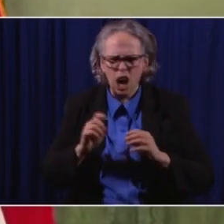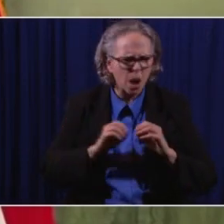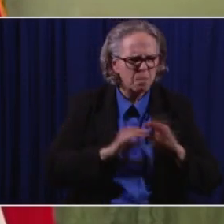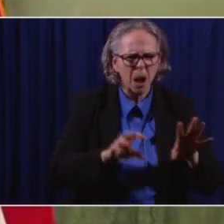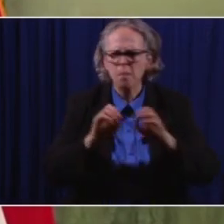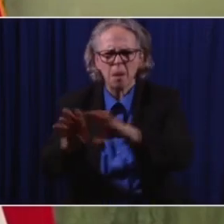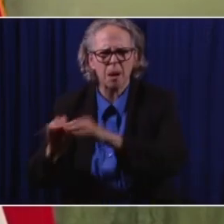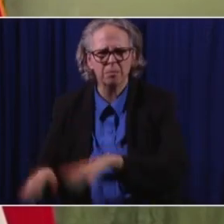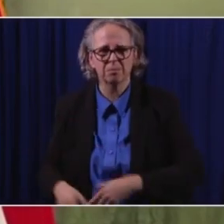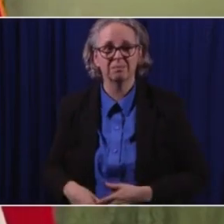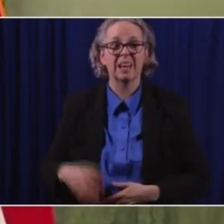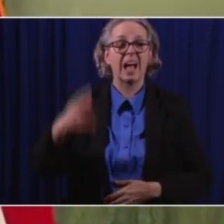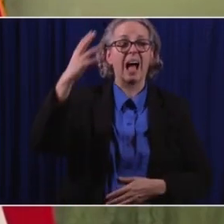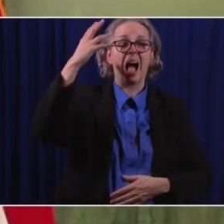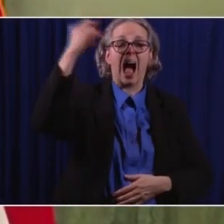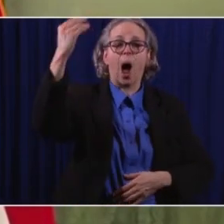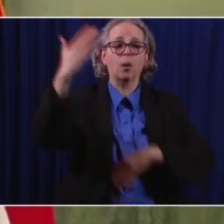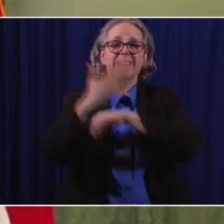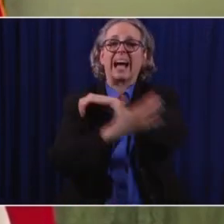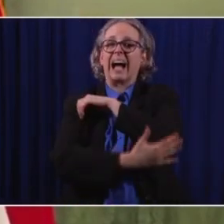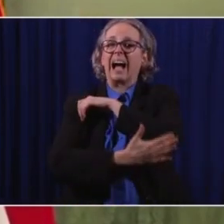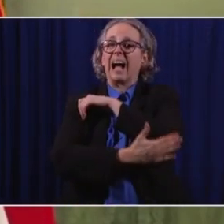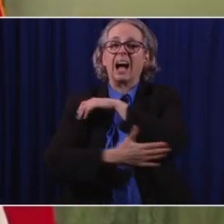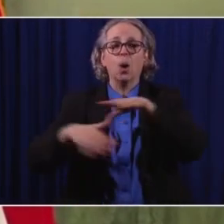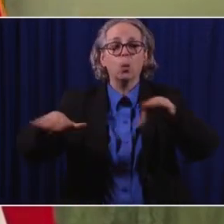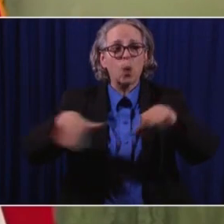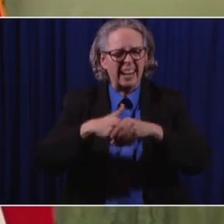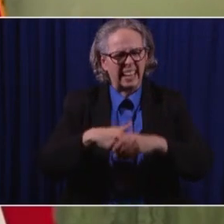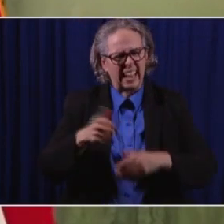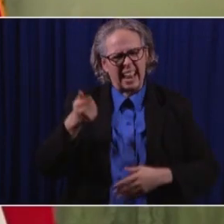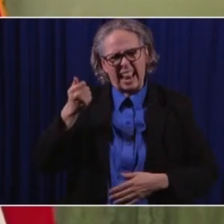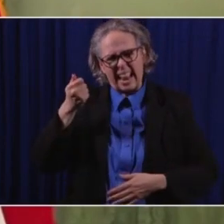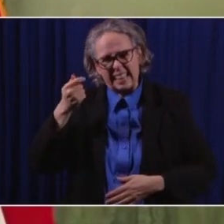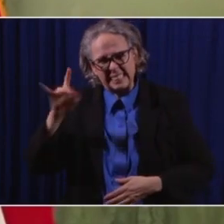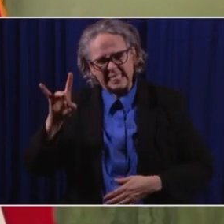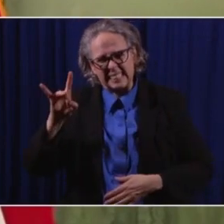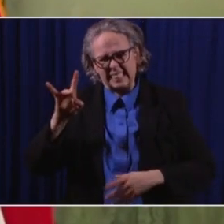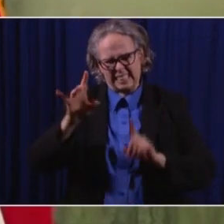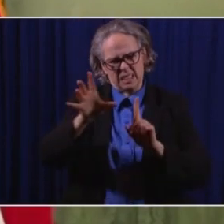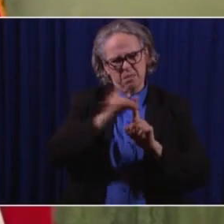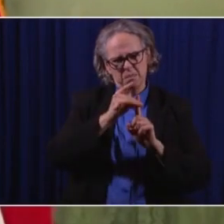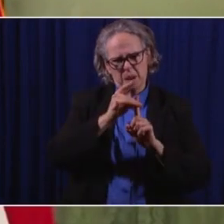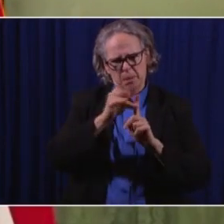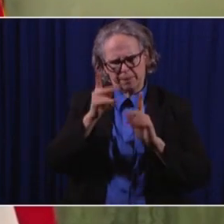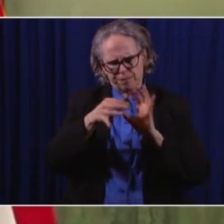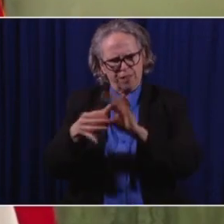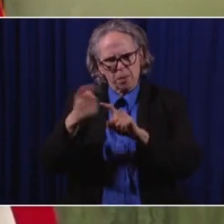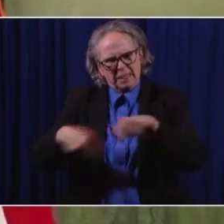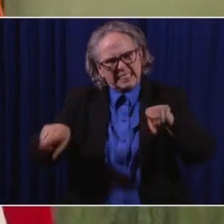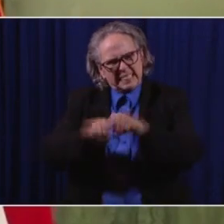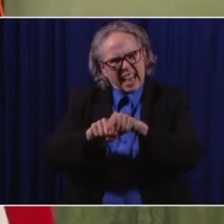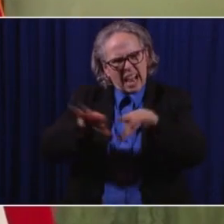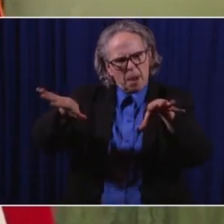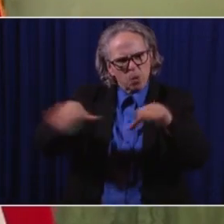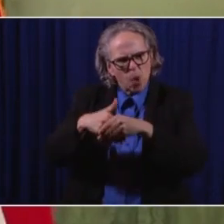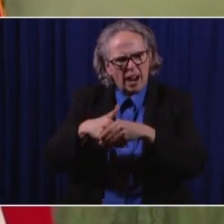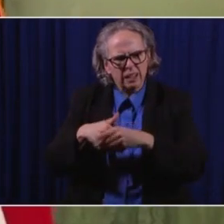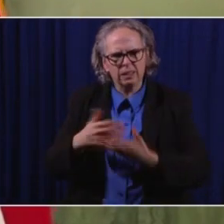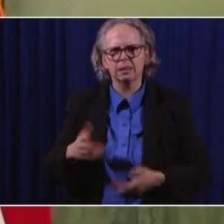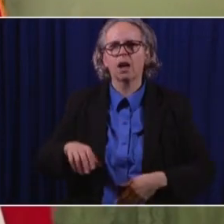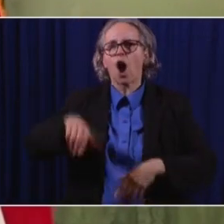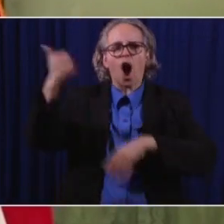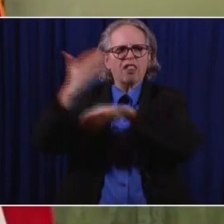with 18 associated cases ranging to other states and counties. The wedding